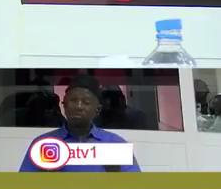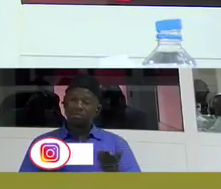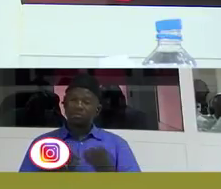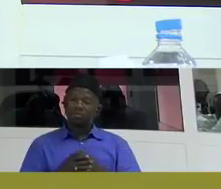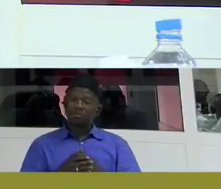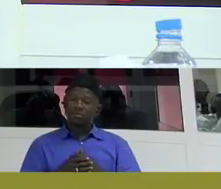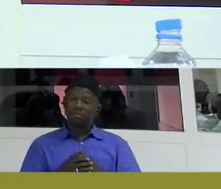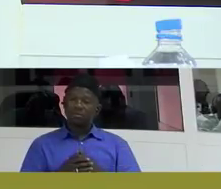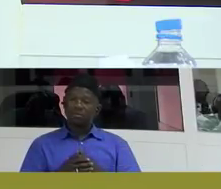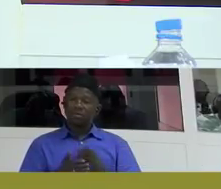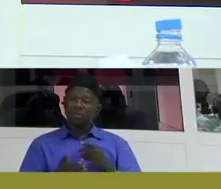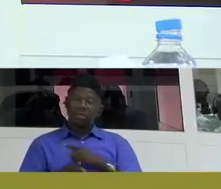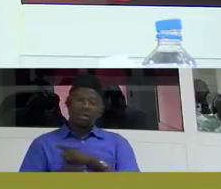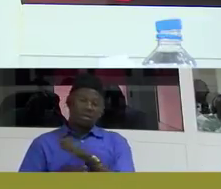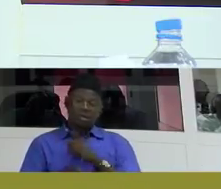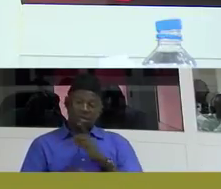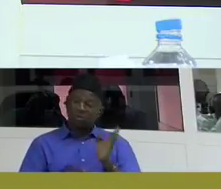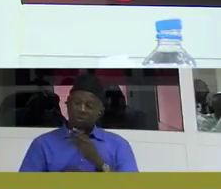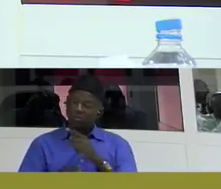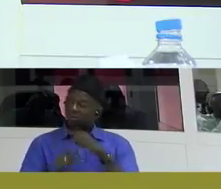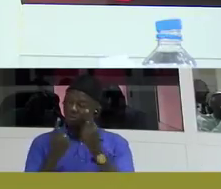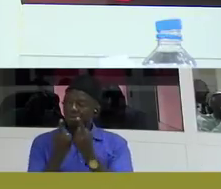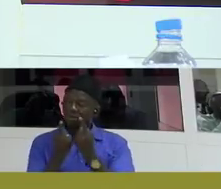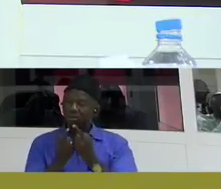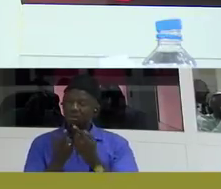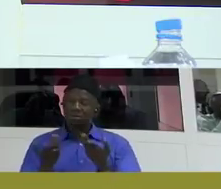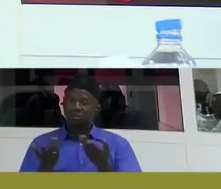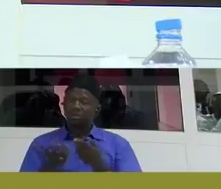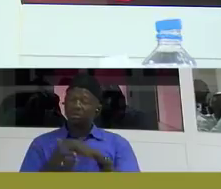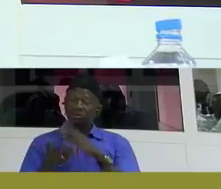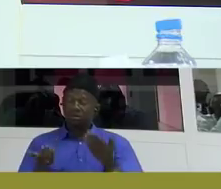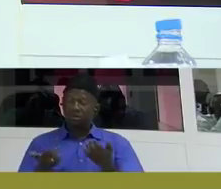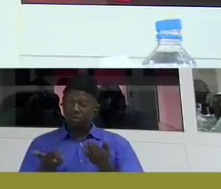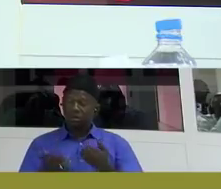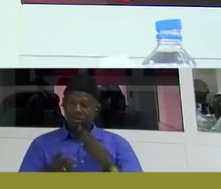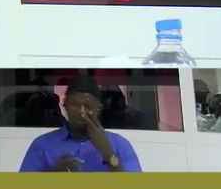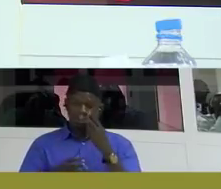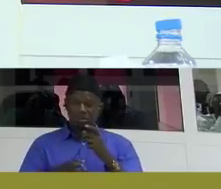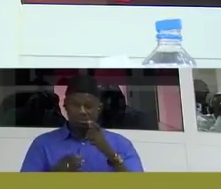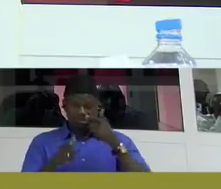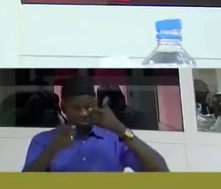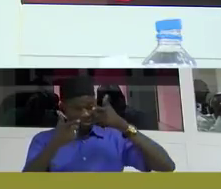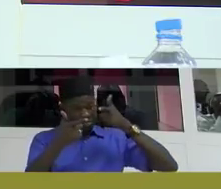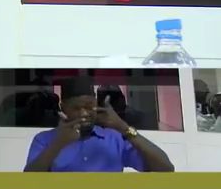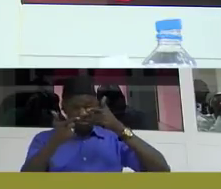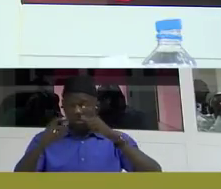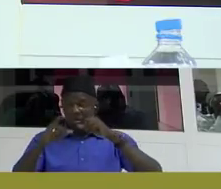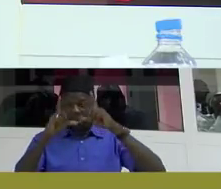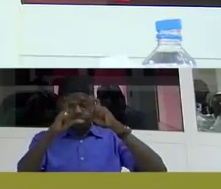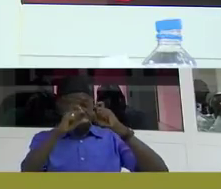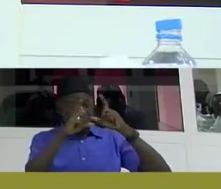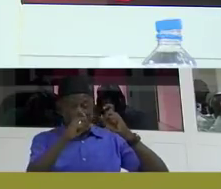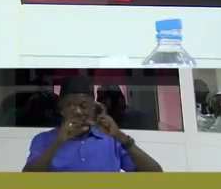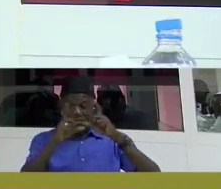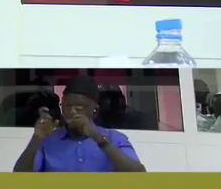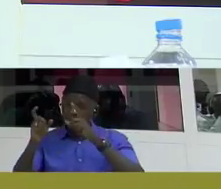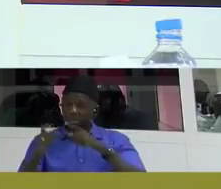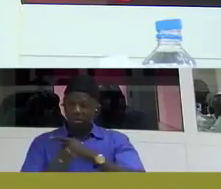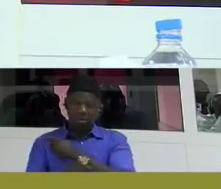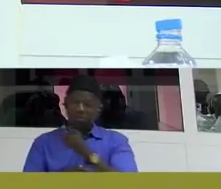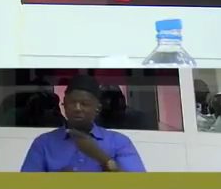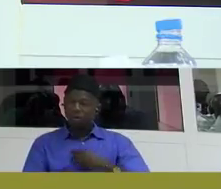They went for something else, and all of a sudden they saw a camera and people giving money and they took in pictures. And they were all